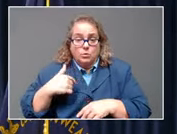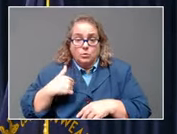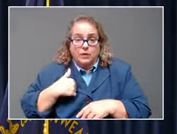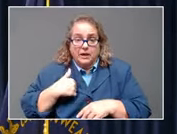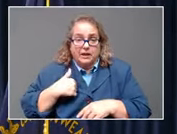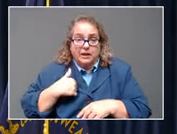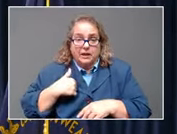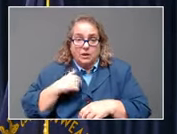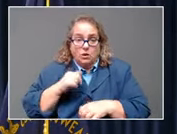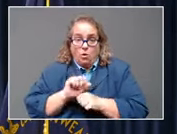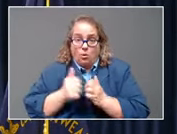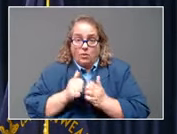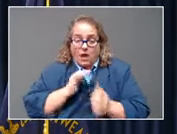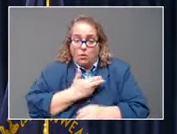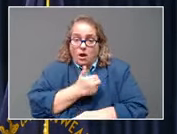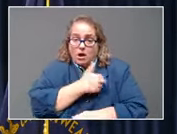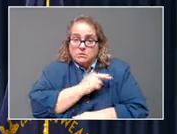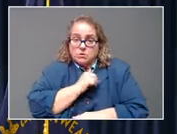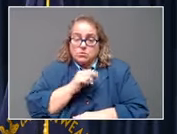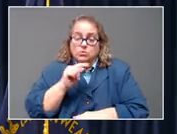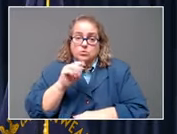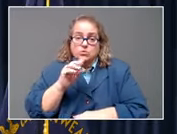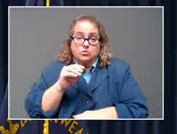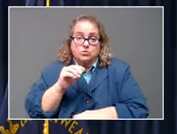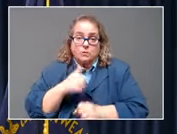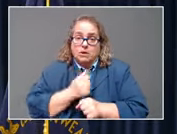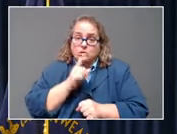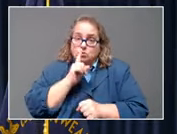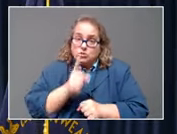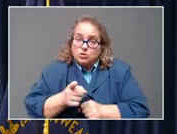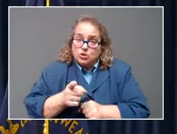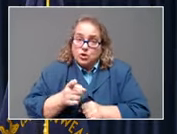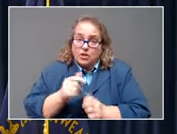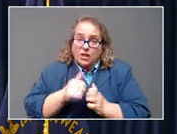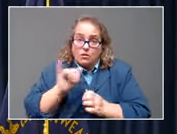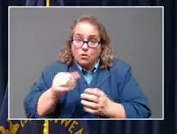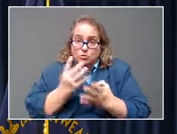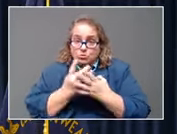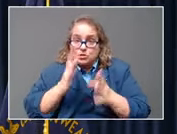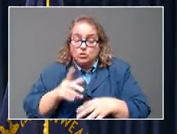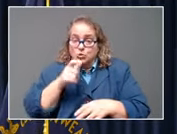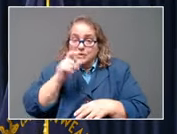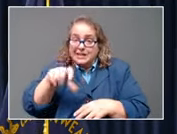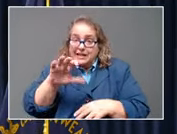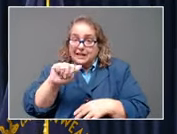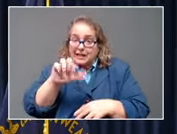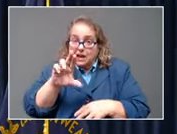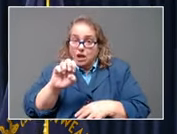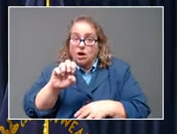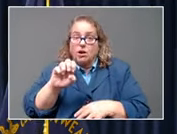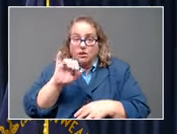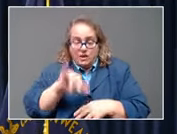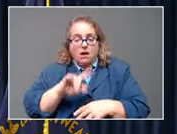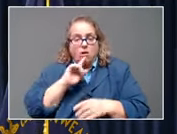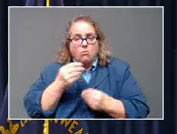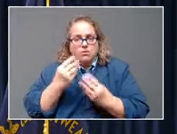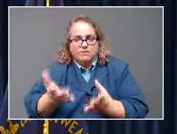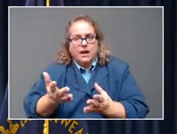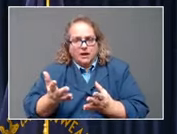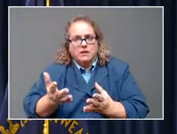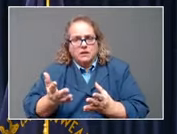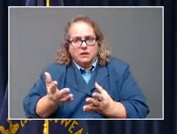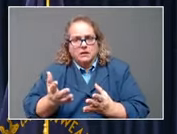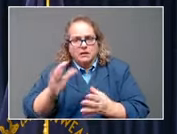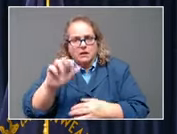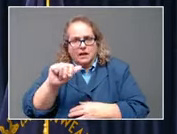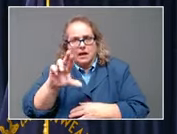worked with our hospitals to make sure that those prisoners that need care are being provided care. In this instance,